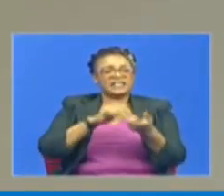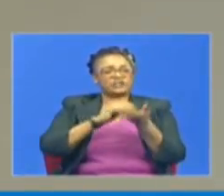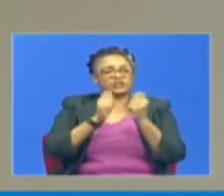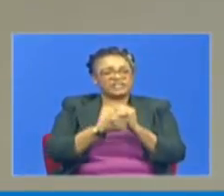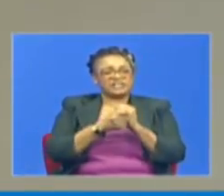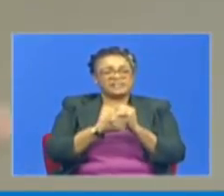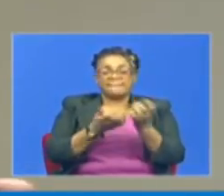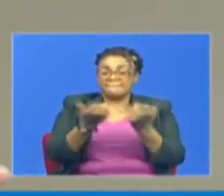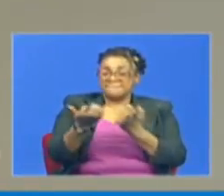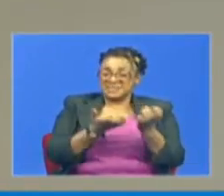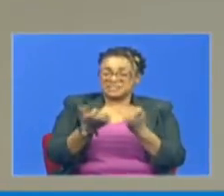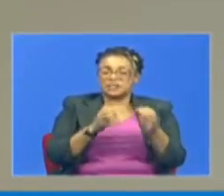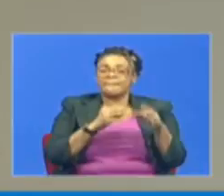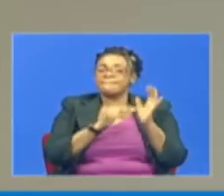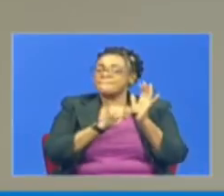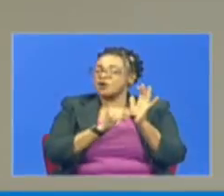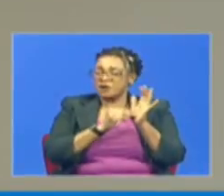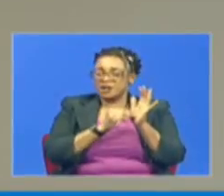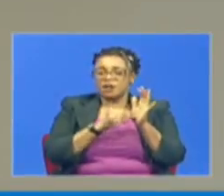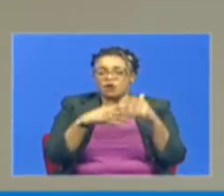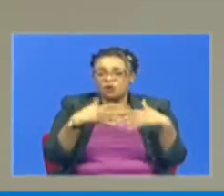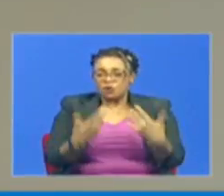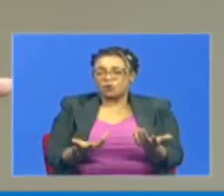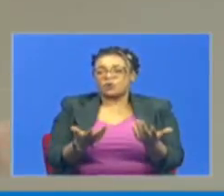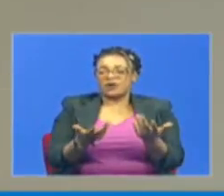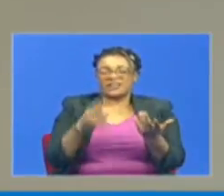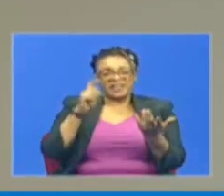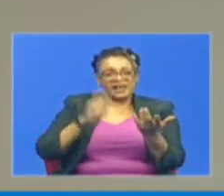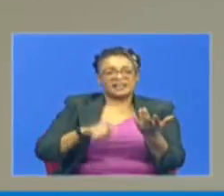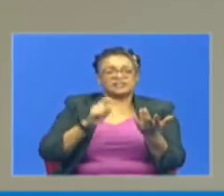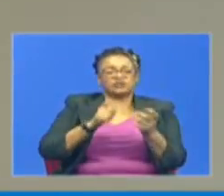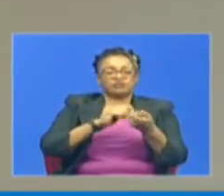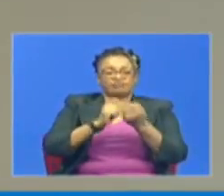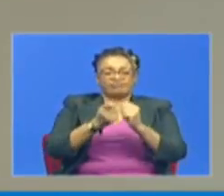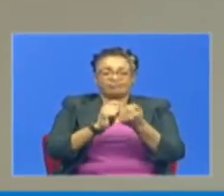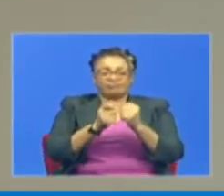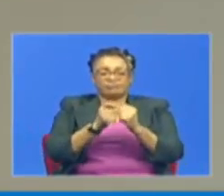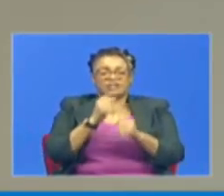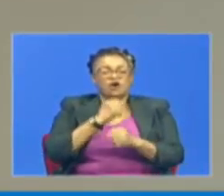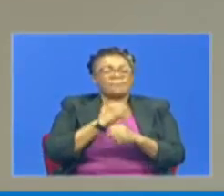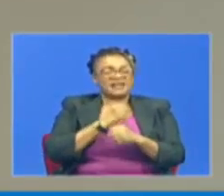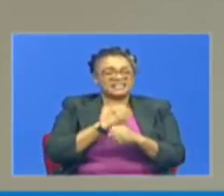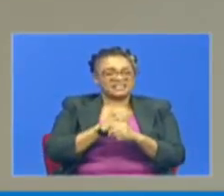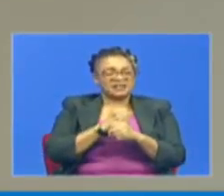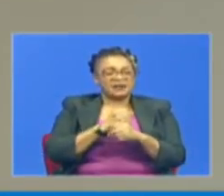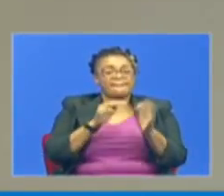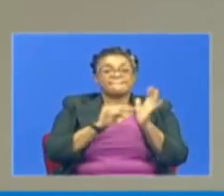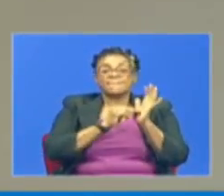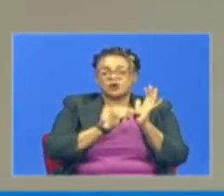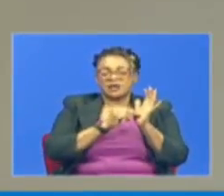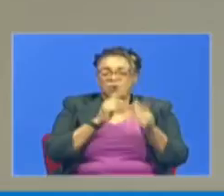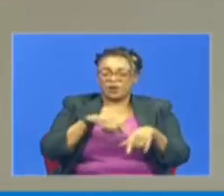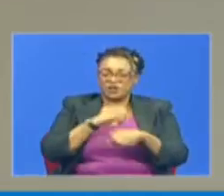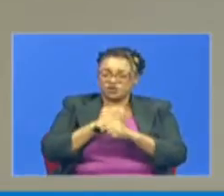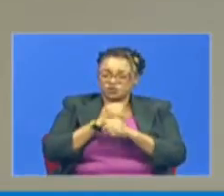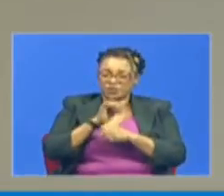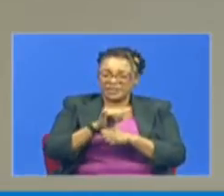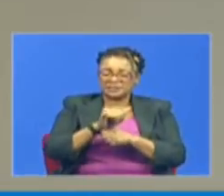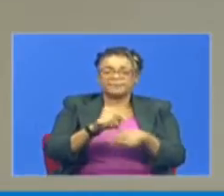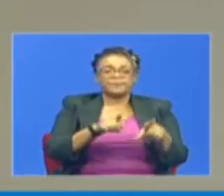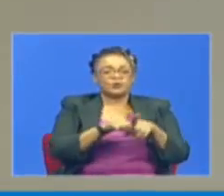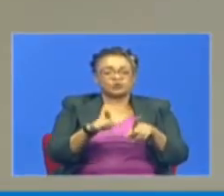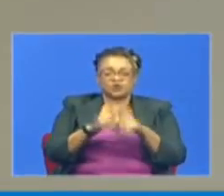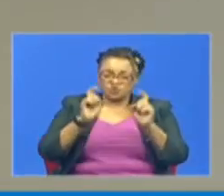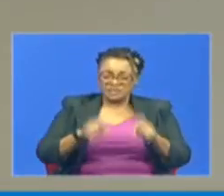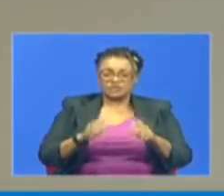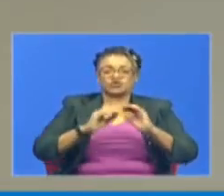business model altogether, or they had to adjust their operating model. And when you do that, you also need to train